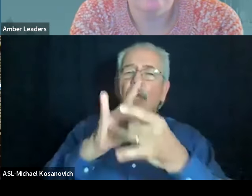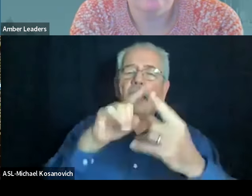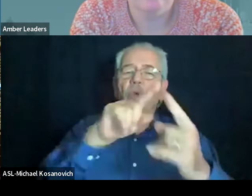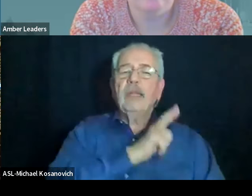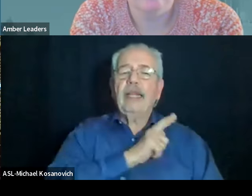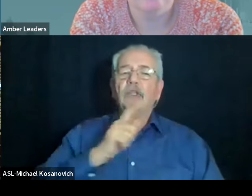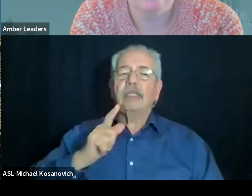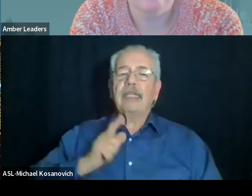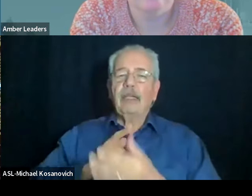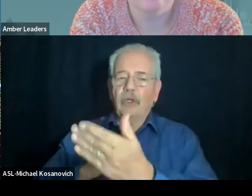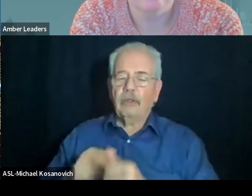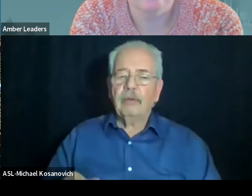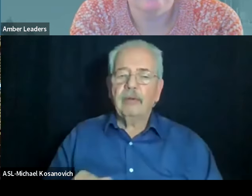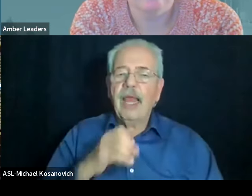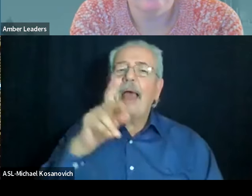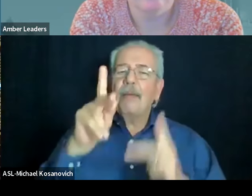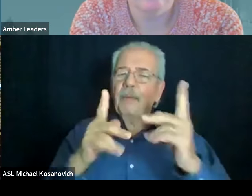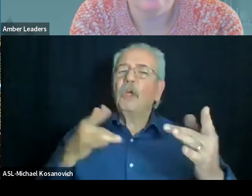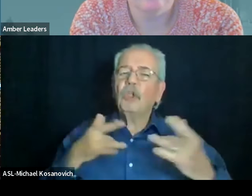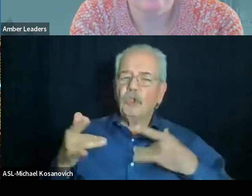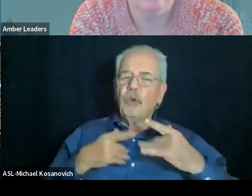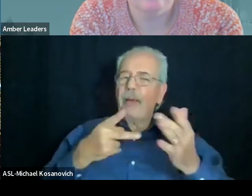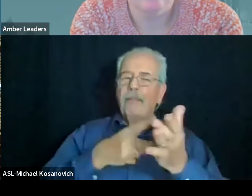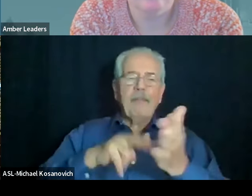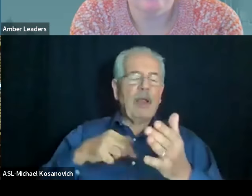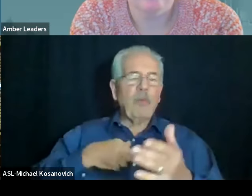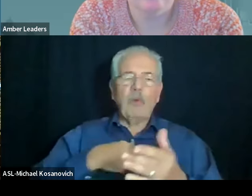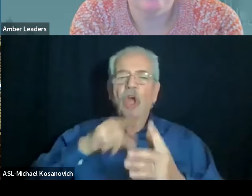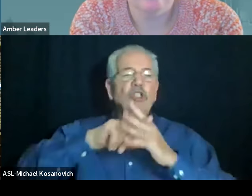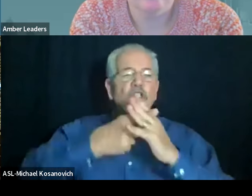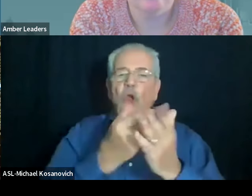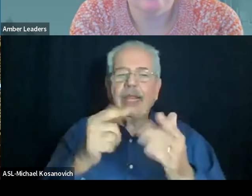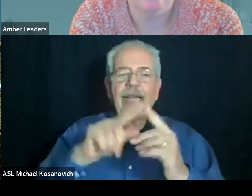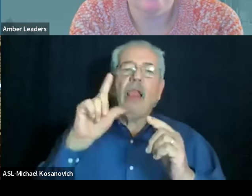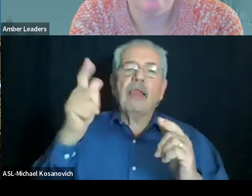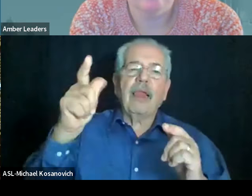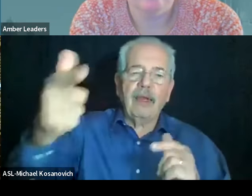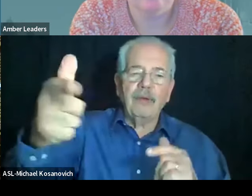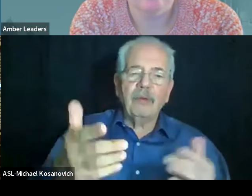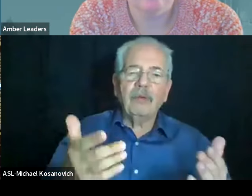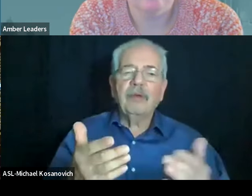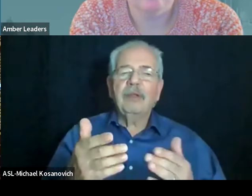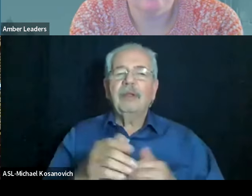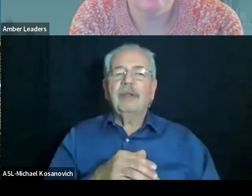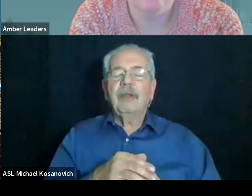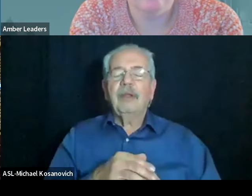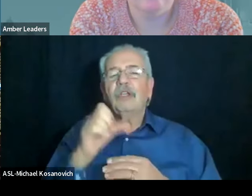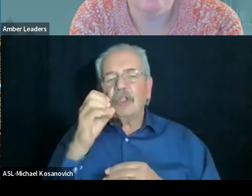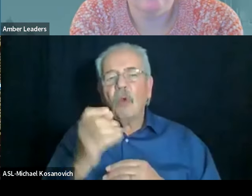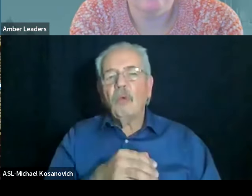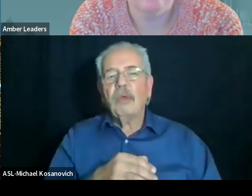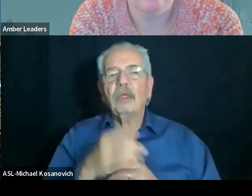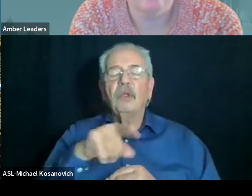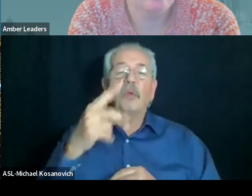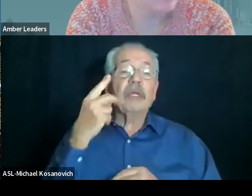legislation, and folks had concerns that meant we wouldn't start certain things until later, you know, down the road. So you'll